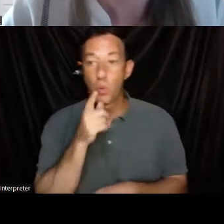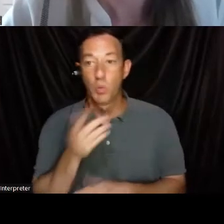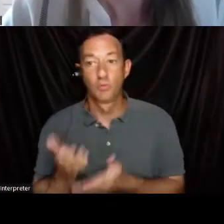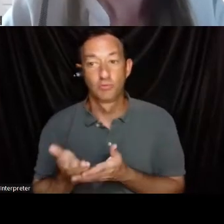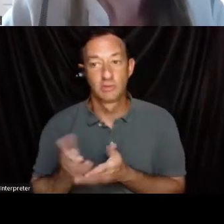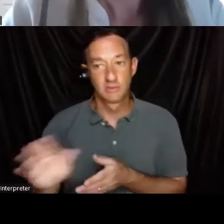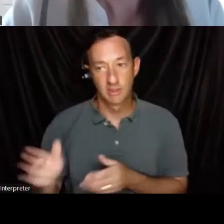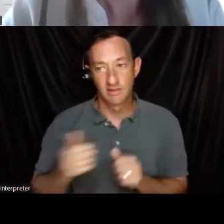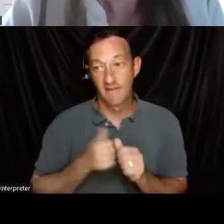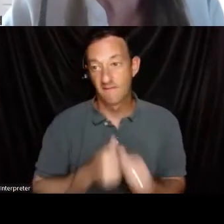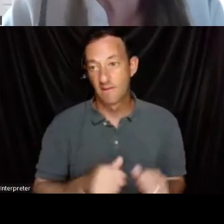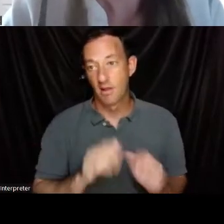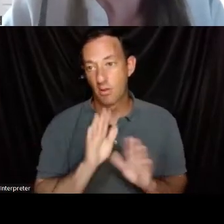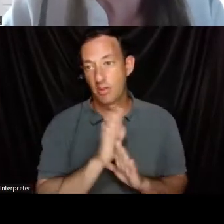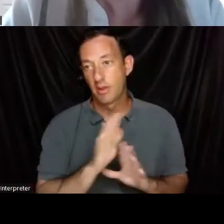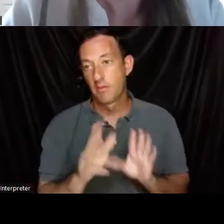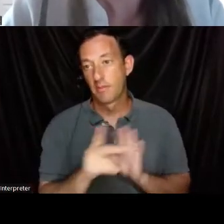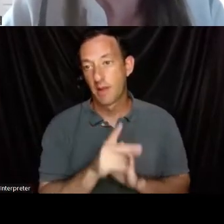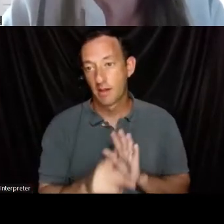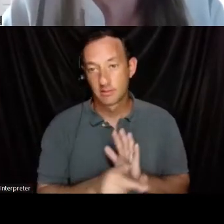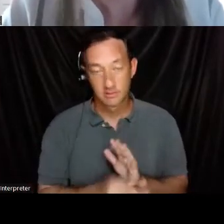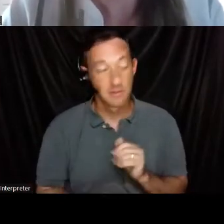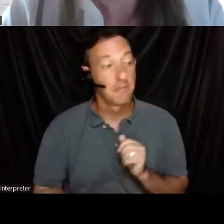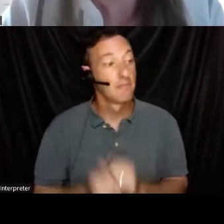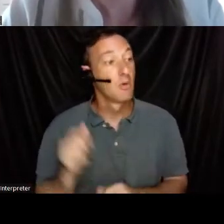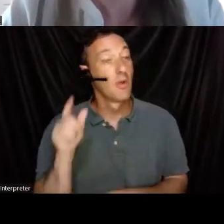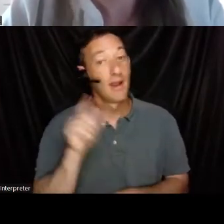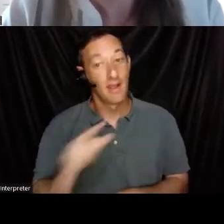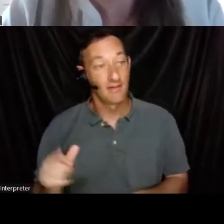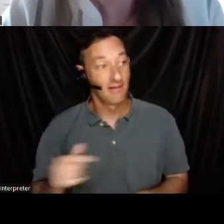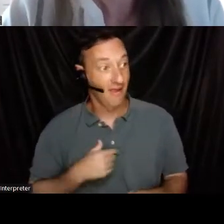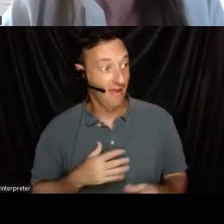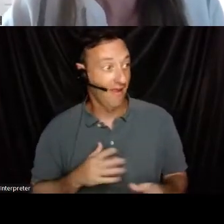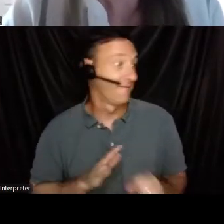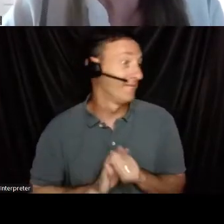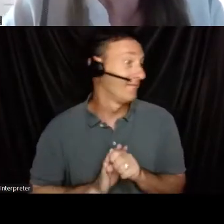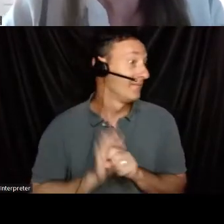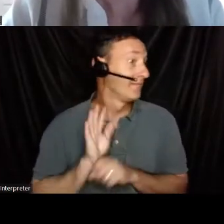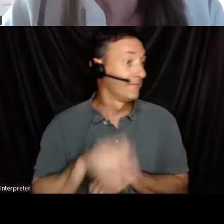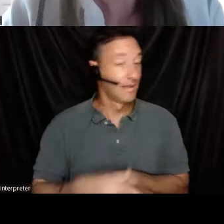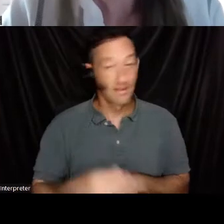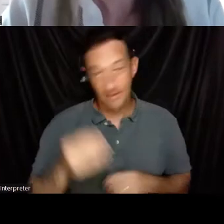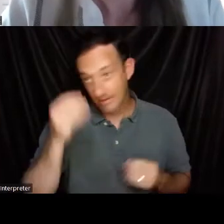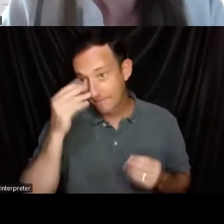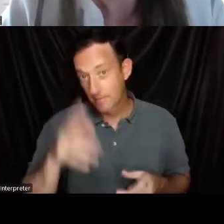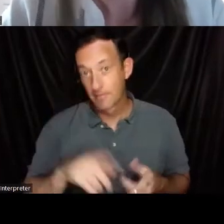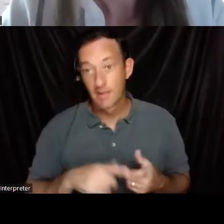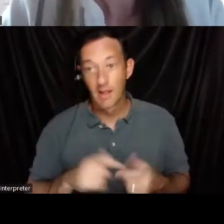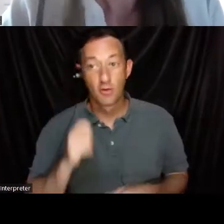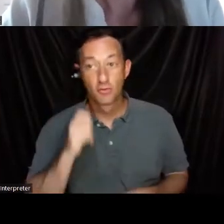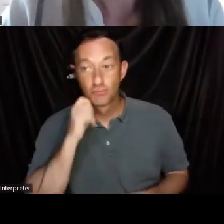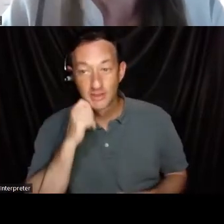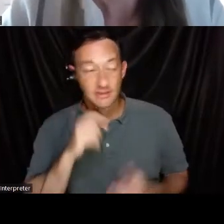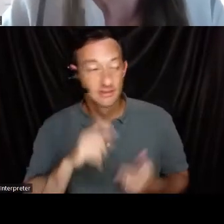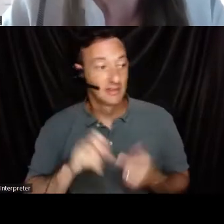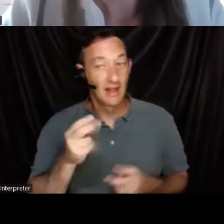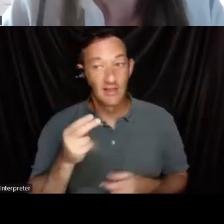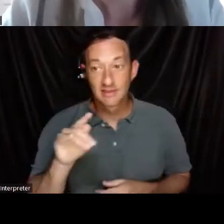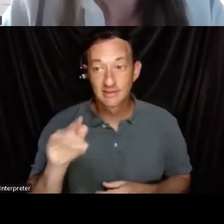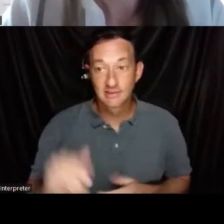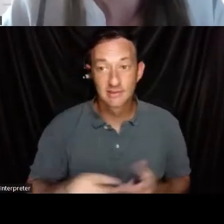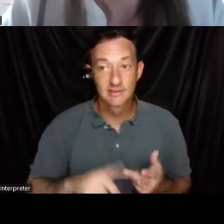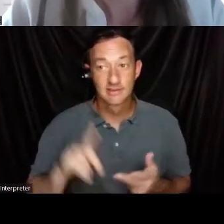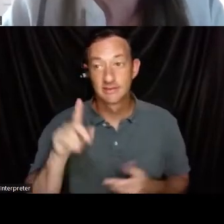policy. Most landlords are not going to have information about the race, ethnicity, disability status